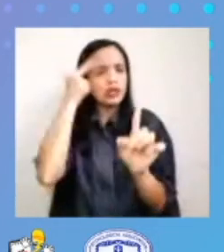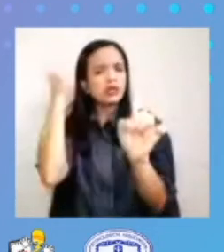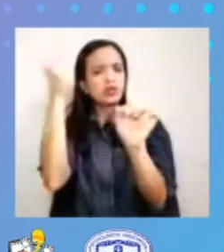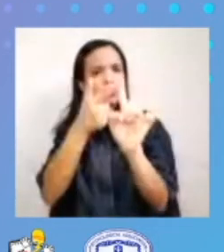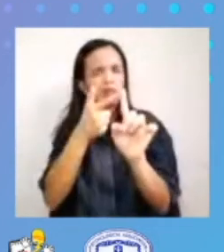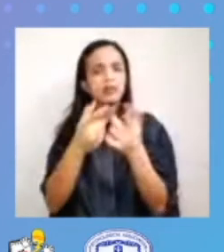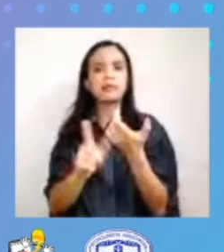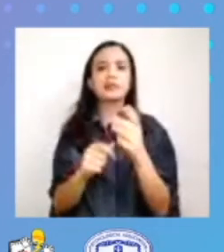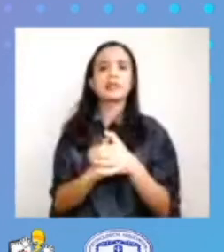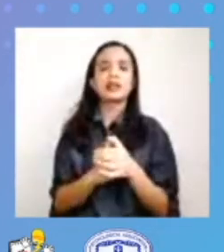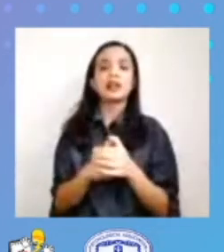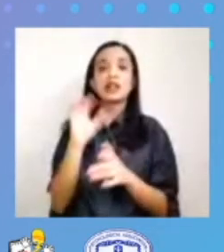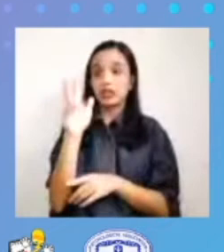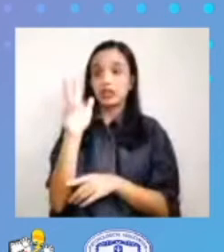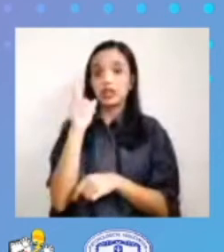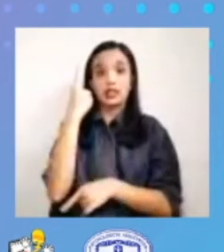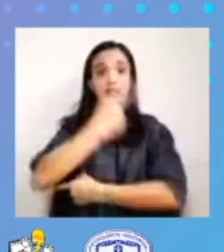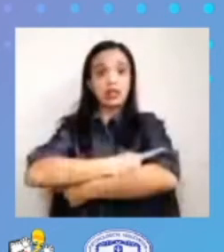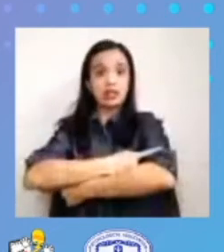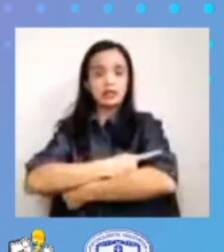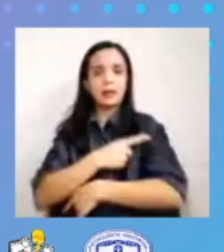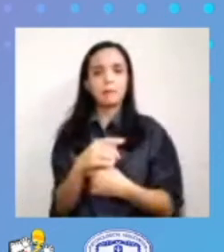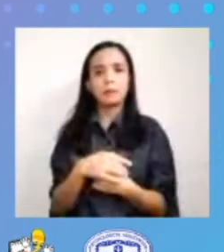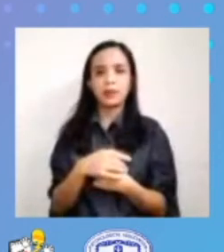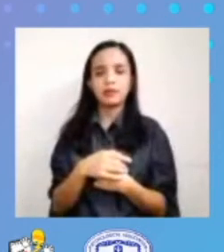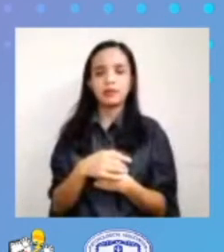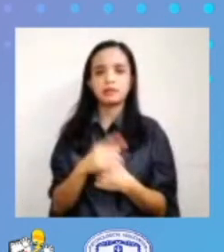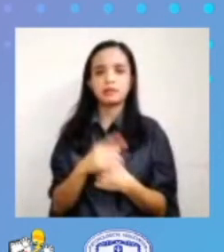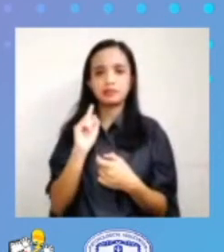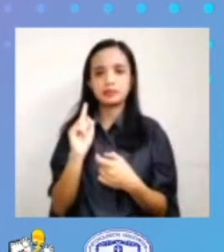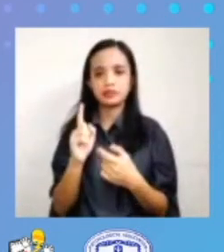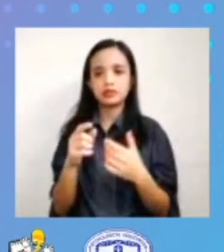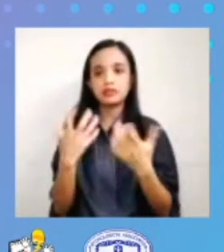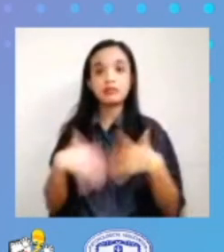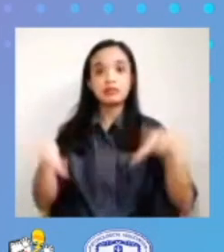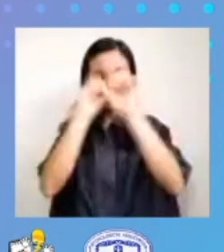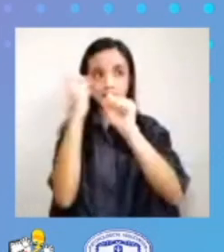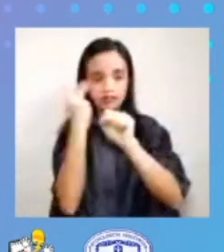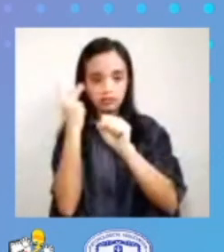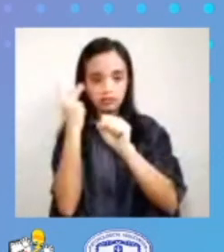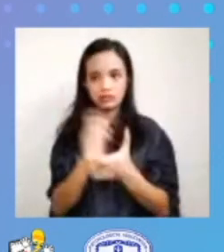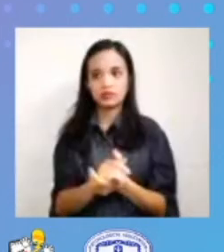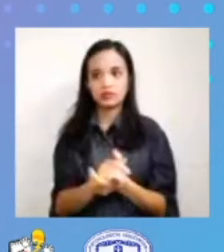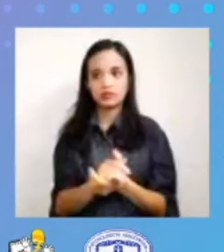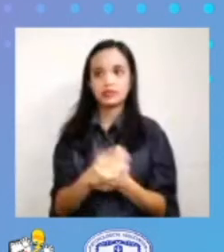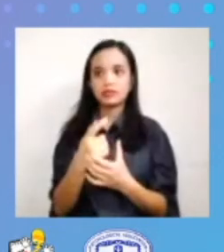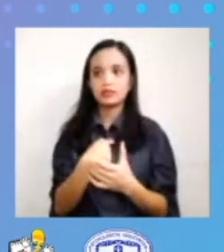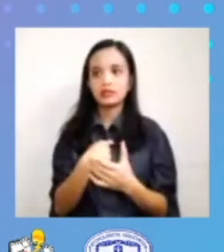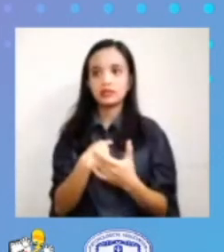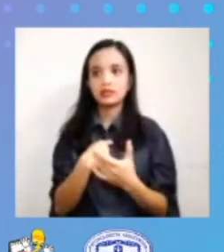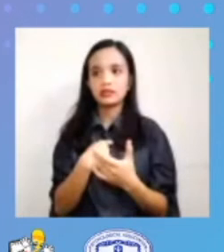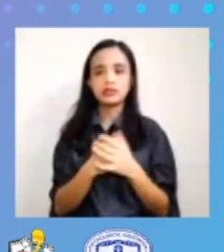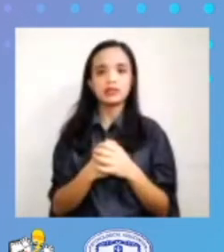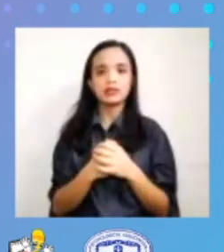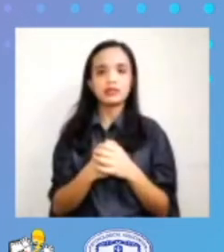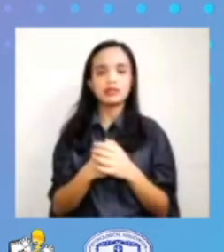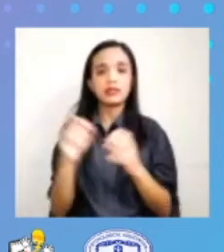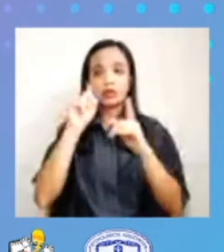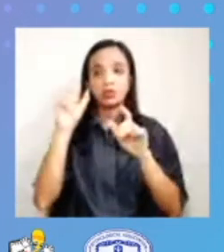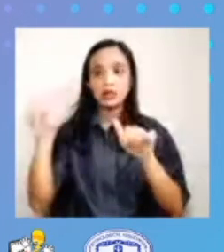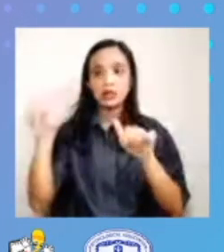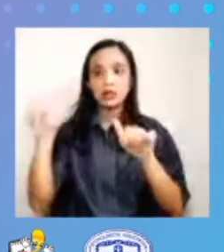smart. If we keep doing the same thing over and over again, nag-a-adapt po kasi yung katawan. So the point